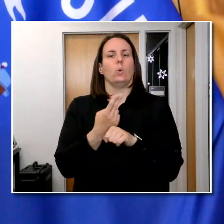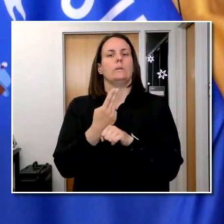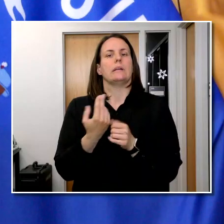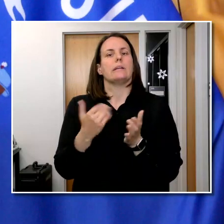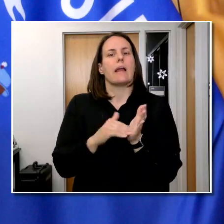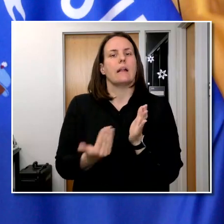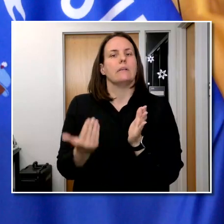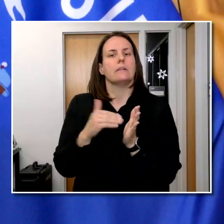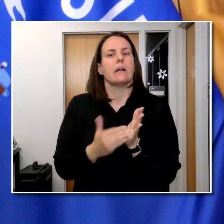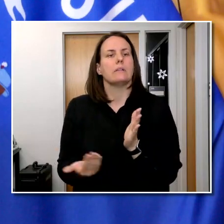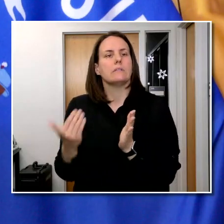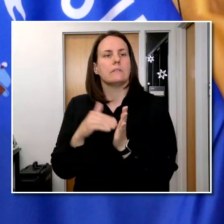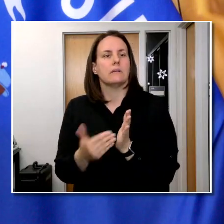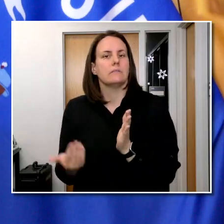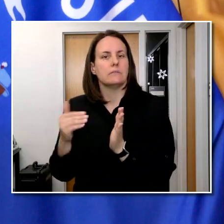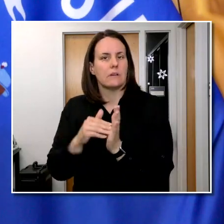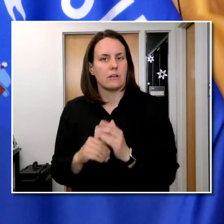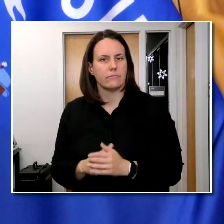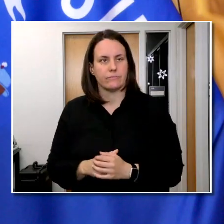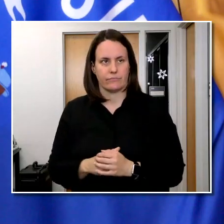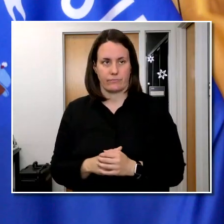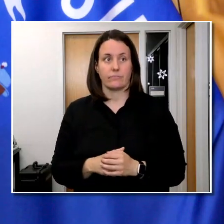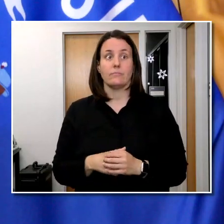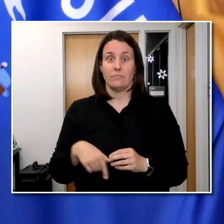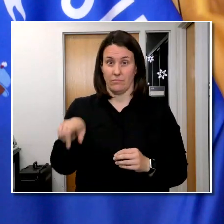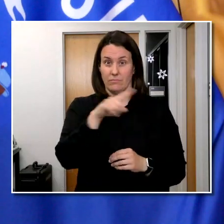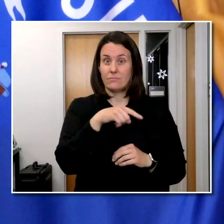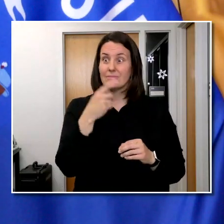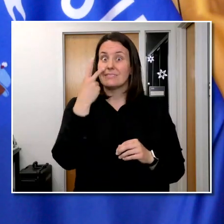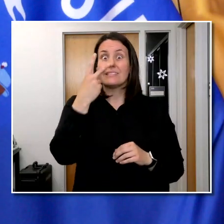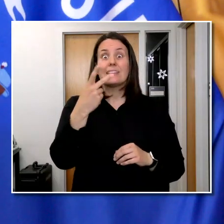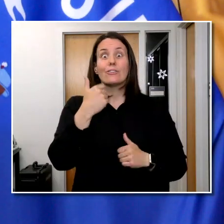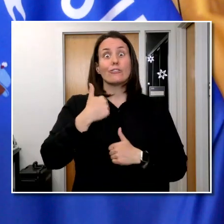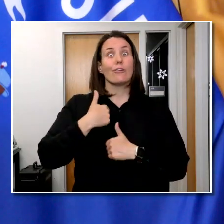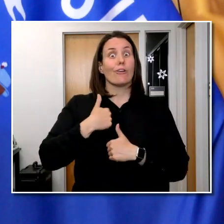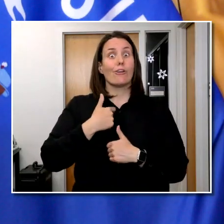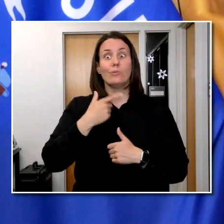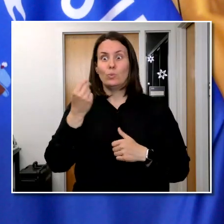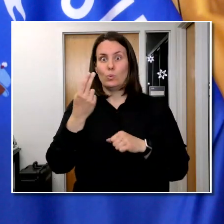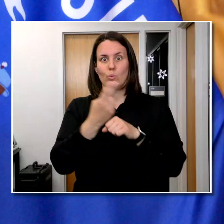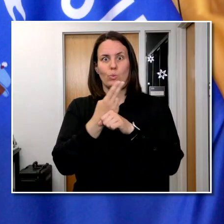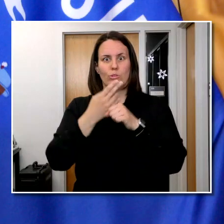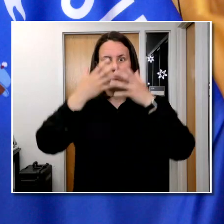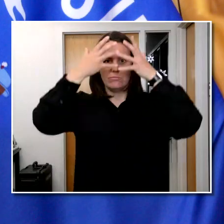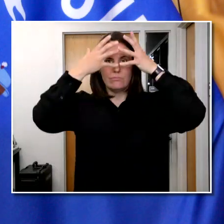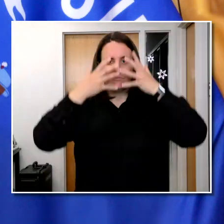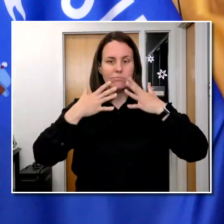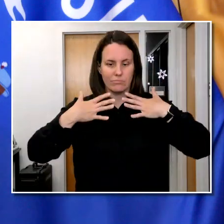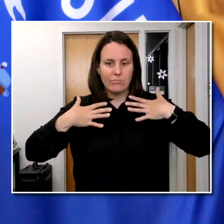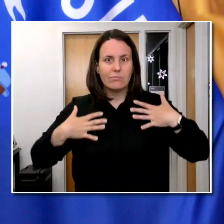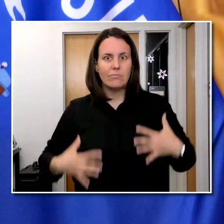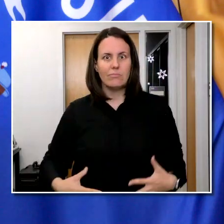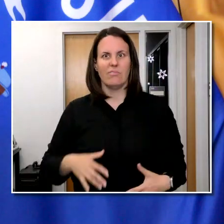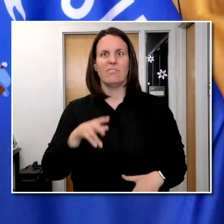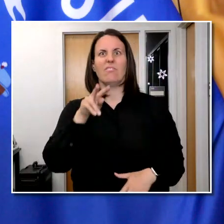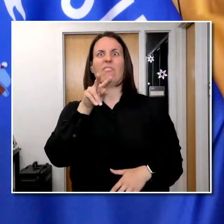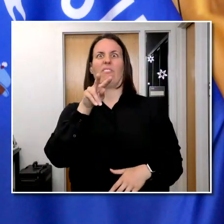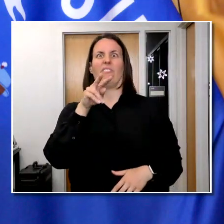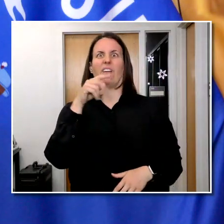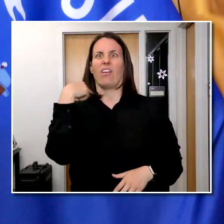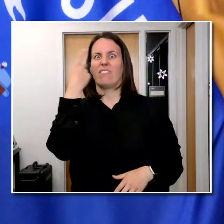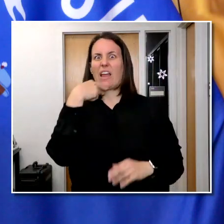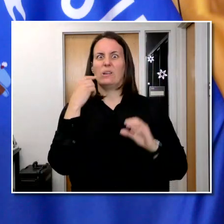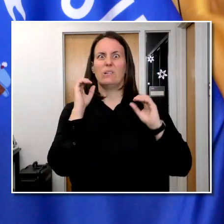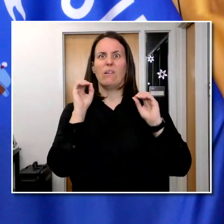I saw, people said that they were scary suits. And I just want to tell you that that there's a reason that they're wearing those